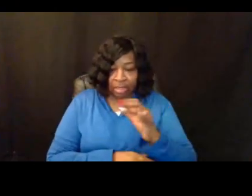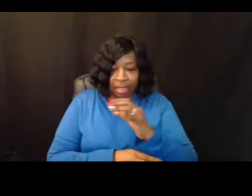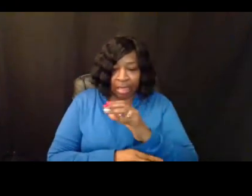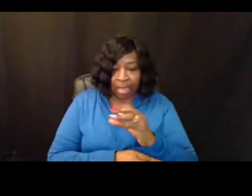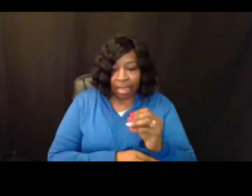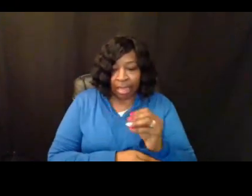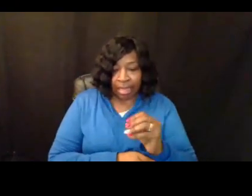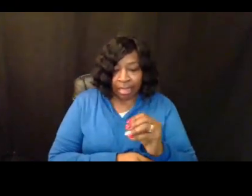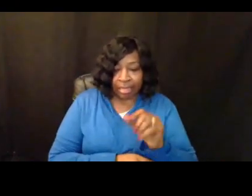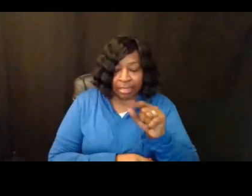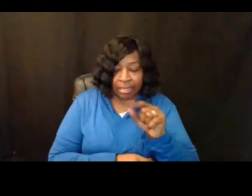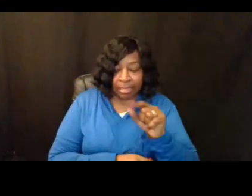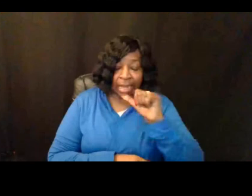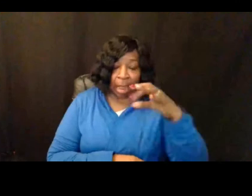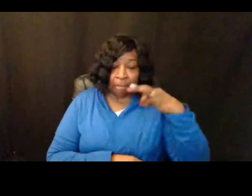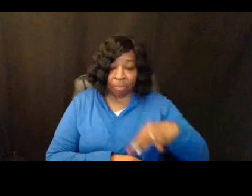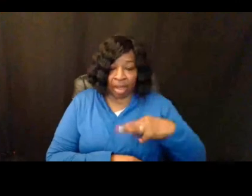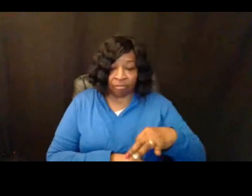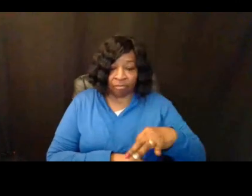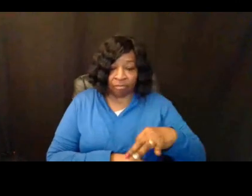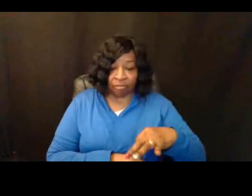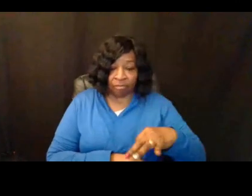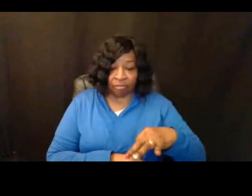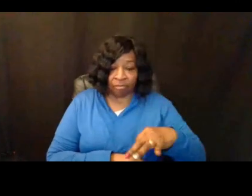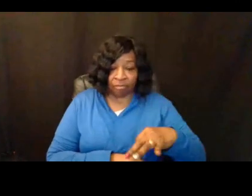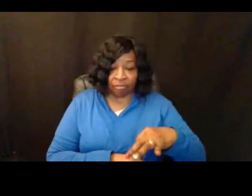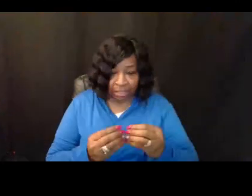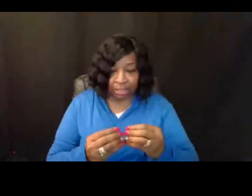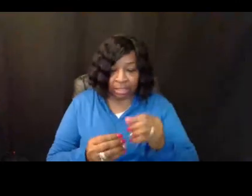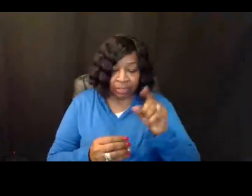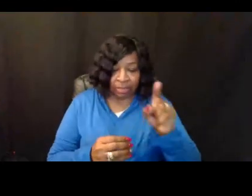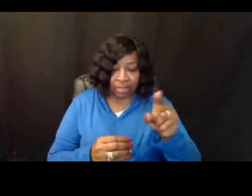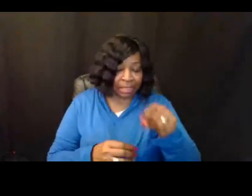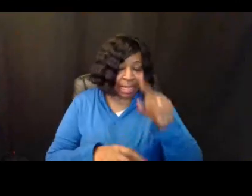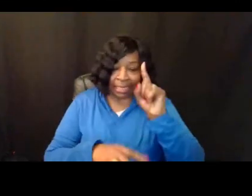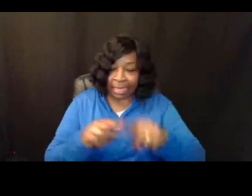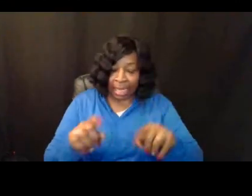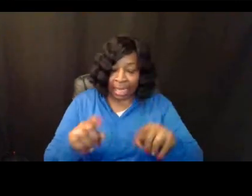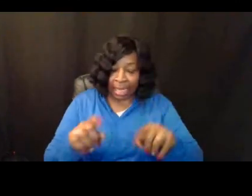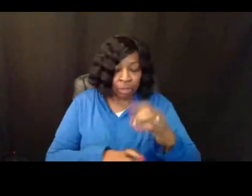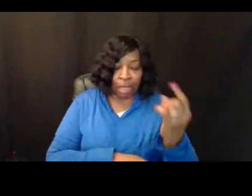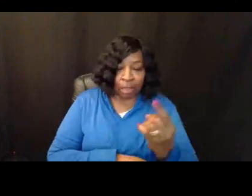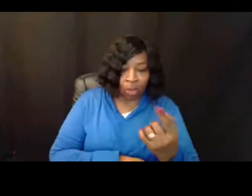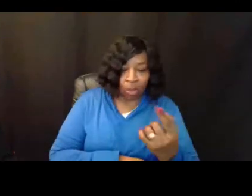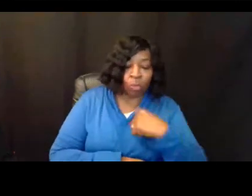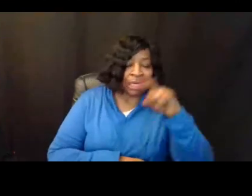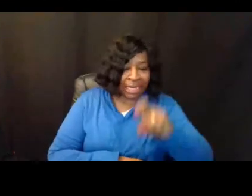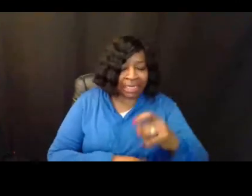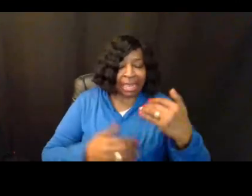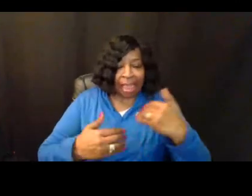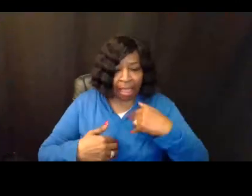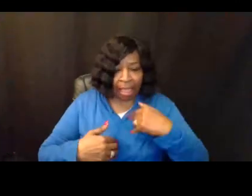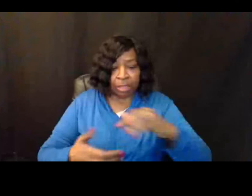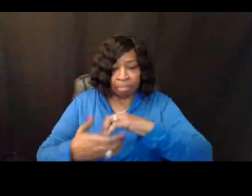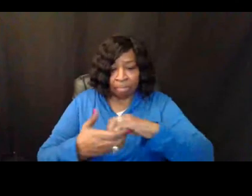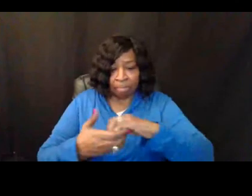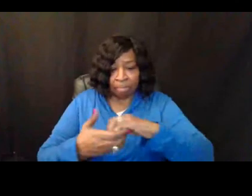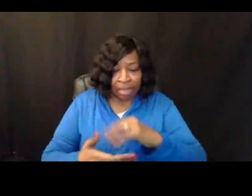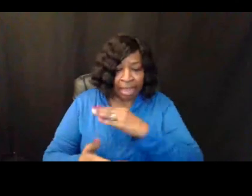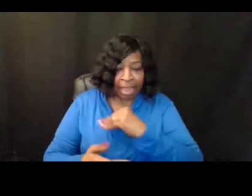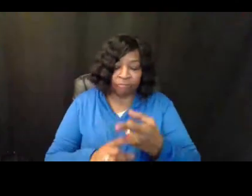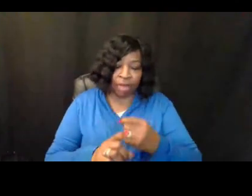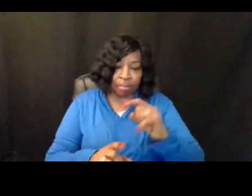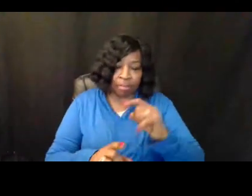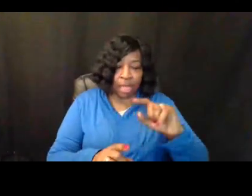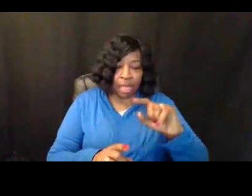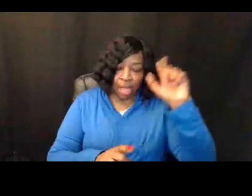alone. A nonprofit organization already located in those communities can't do it alone. We need to have this partnership. And from a government perspective, with